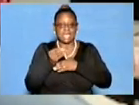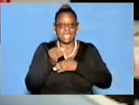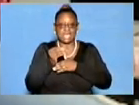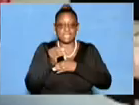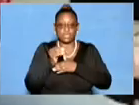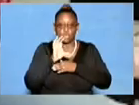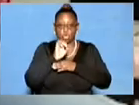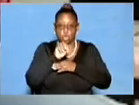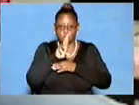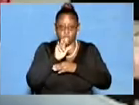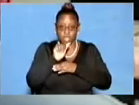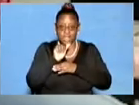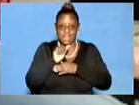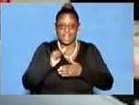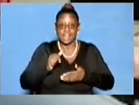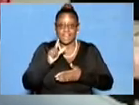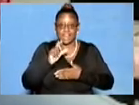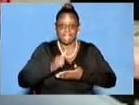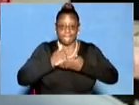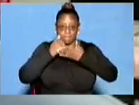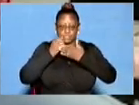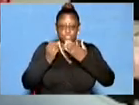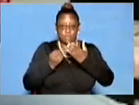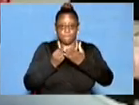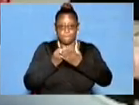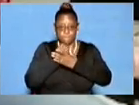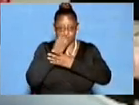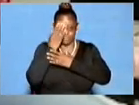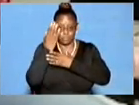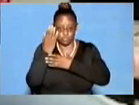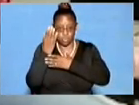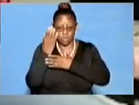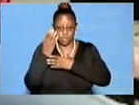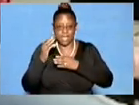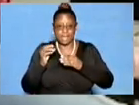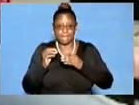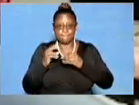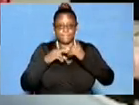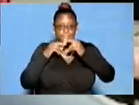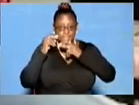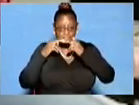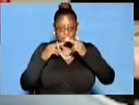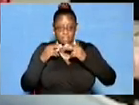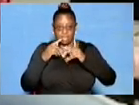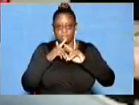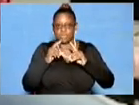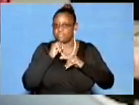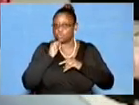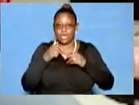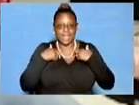reefs, when you don't have living corals, the reefs start to deteriorate.